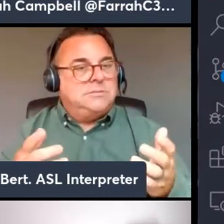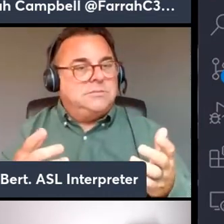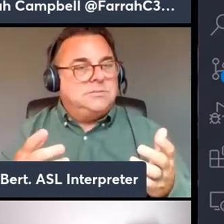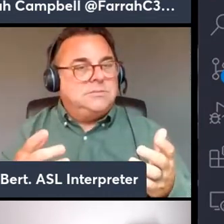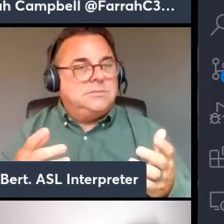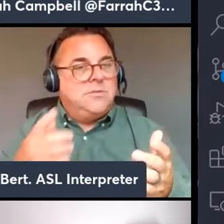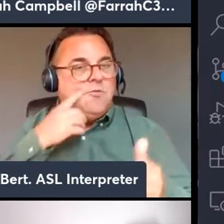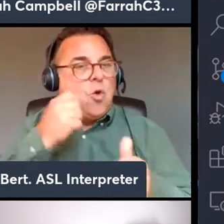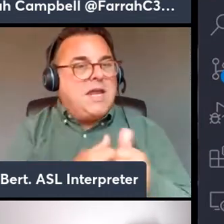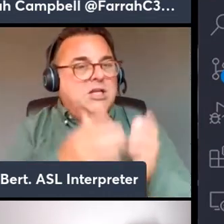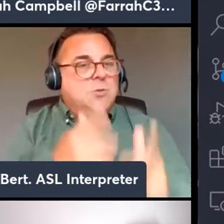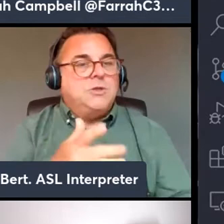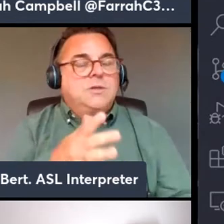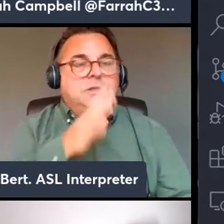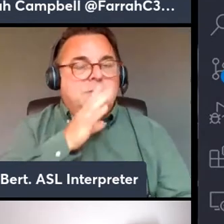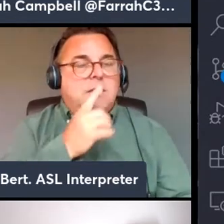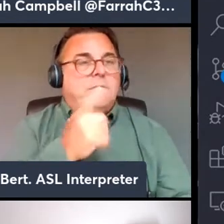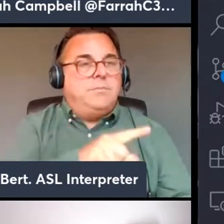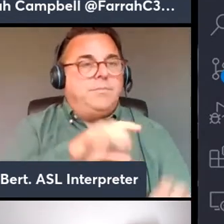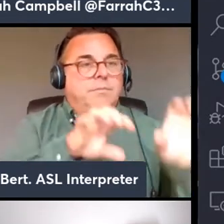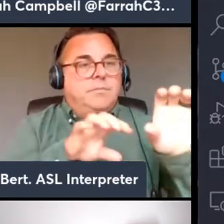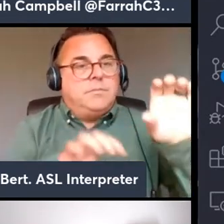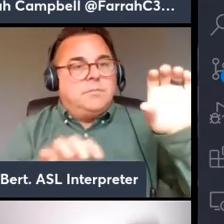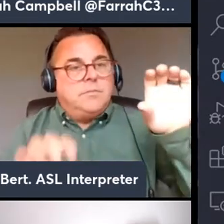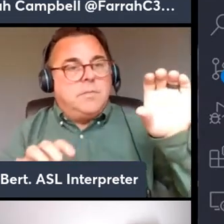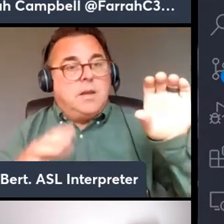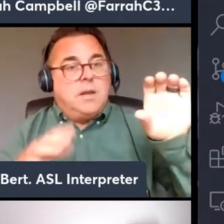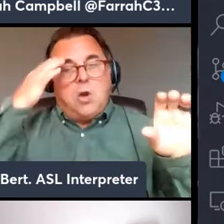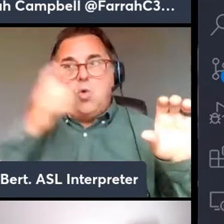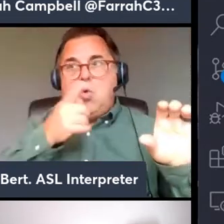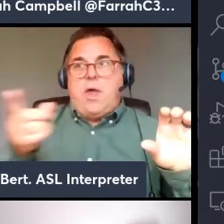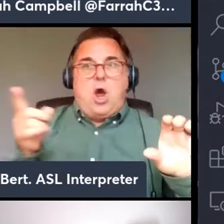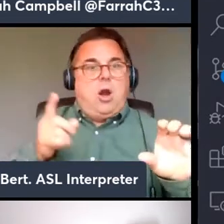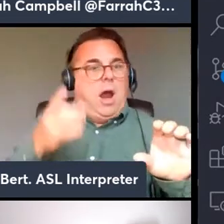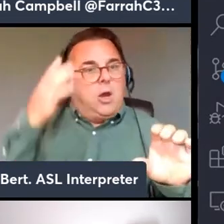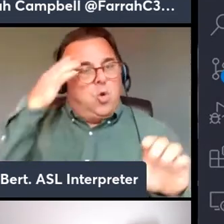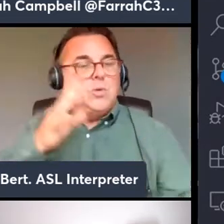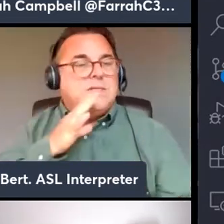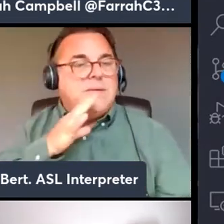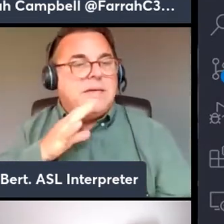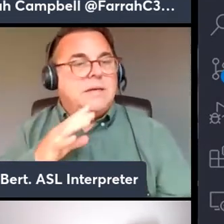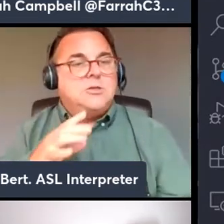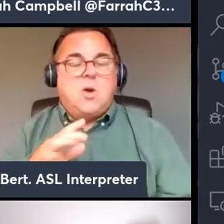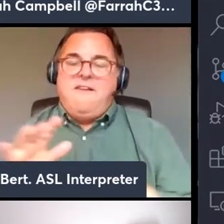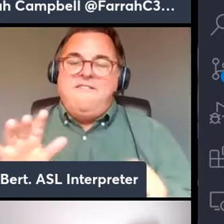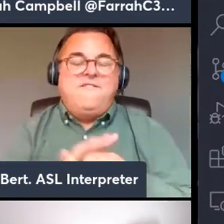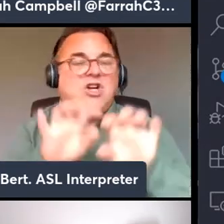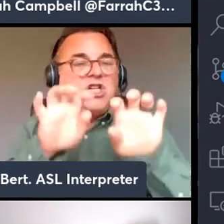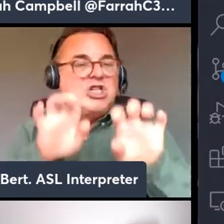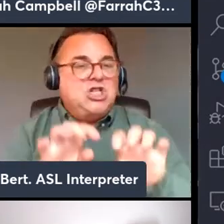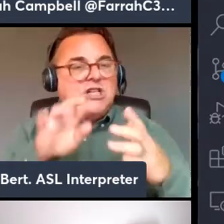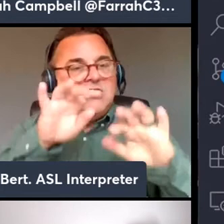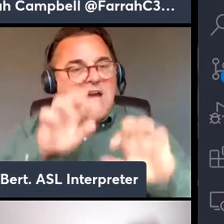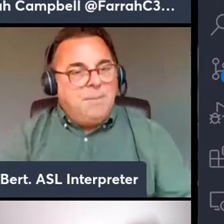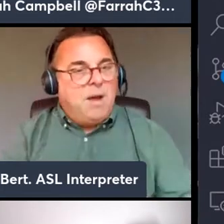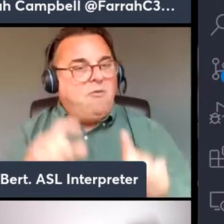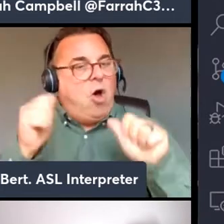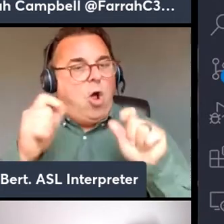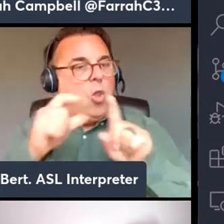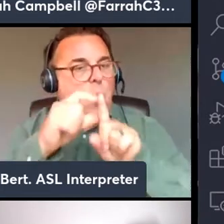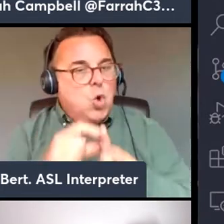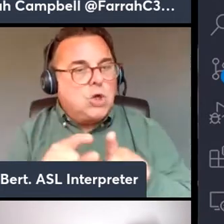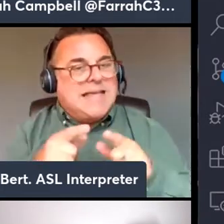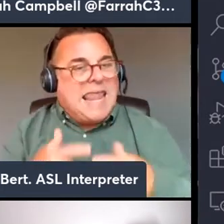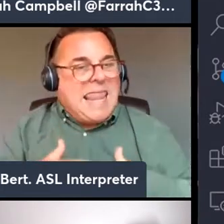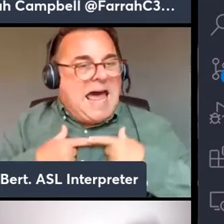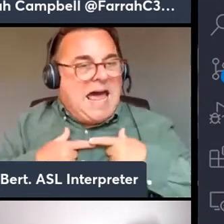for each individual speaker because I know all the speakers in the meeting. So I can get a complete transcription of the meeting as it's